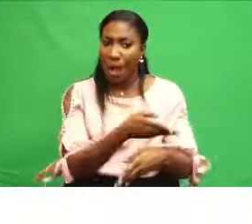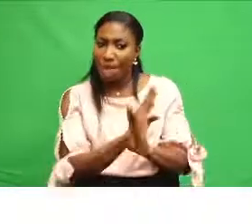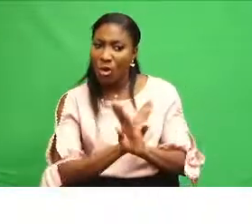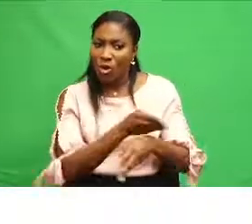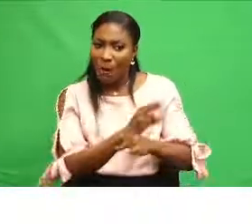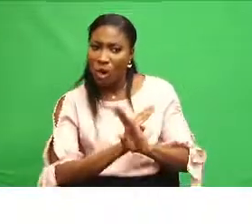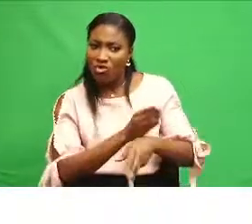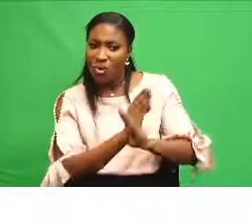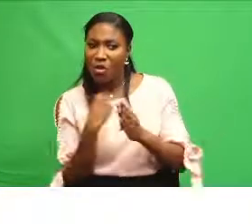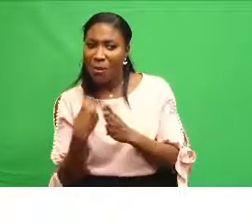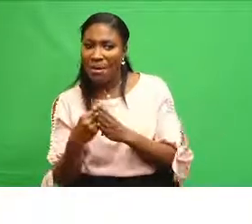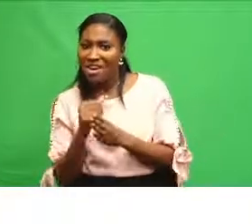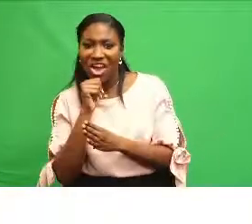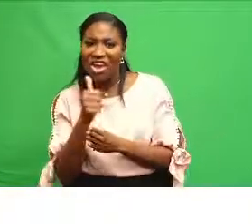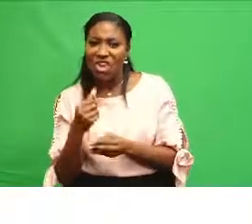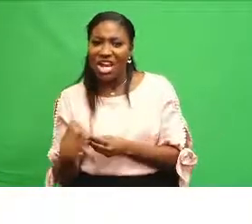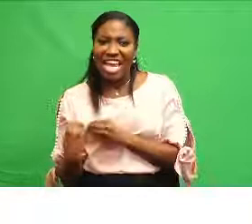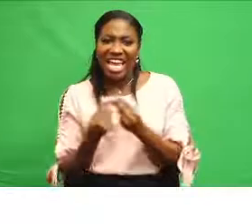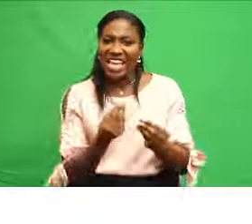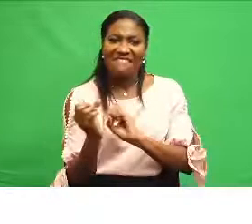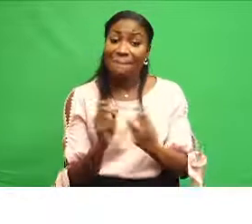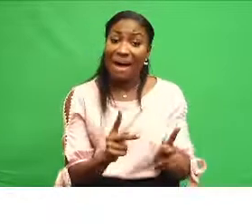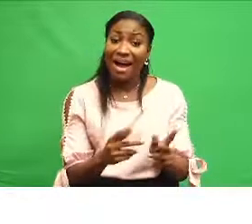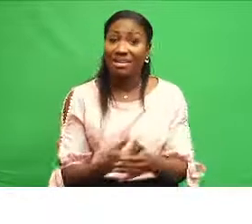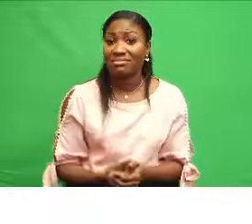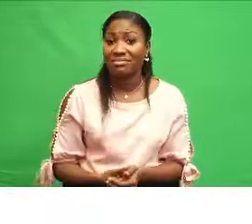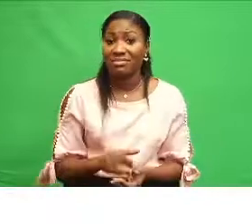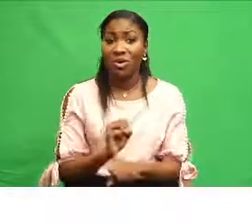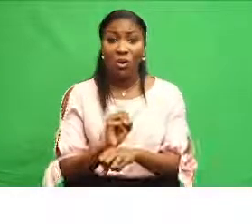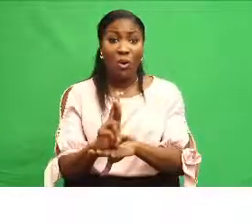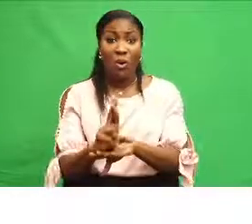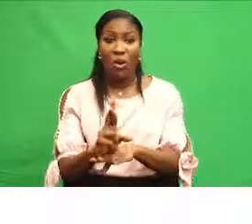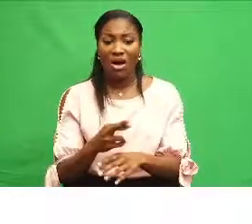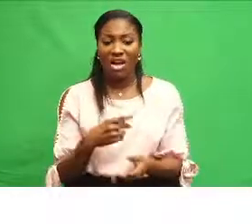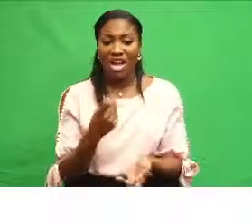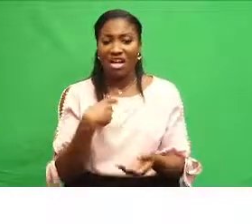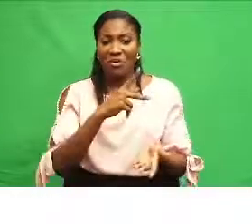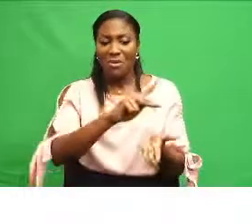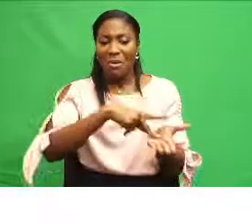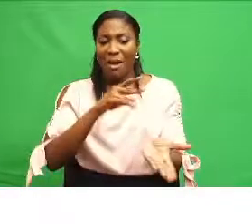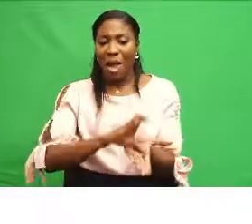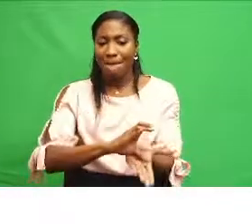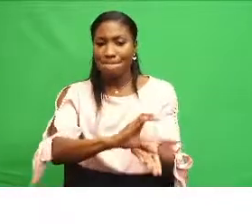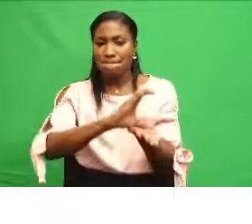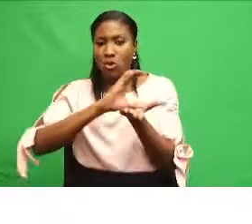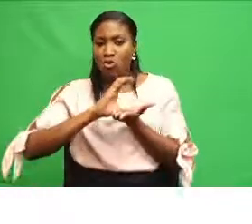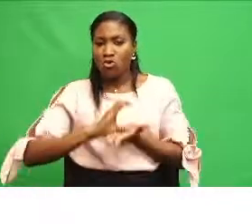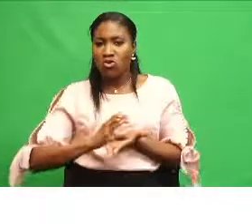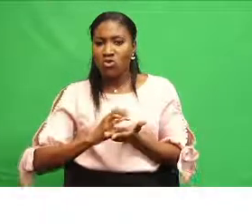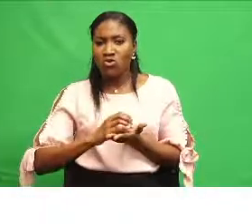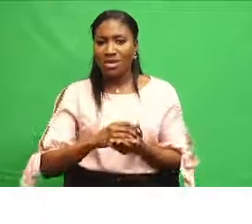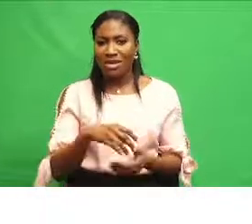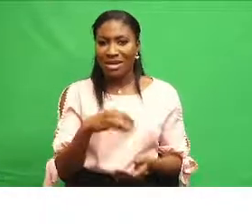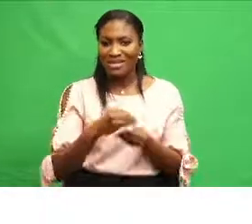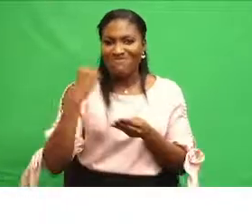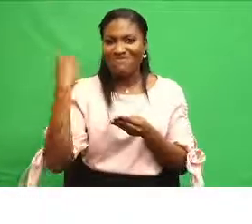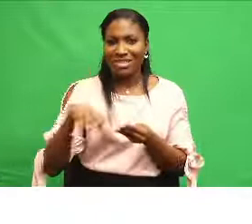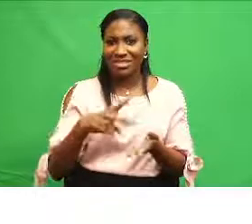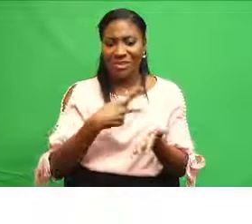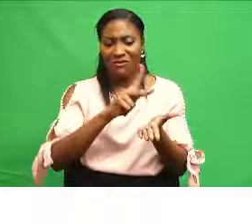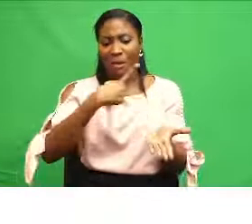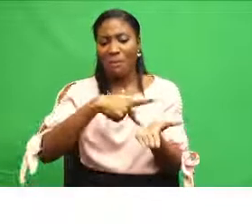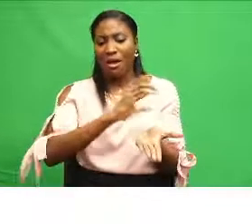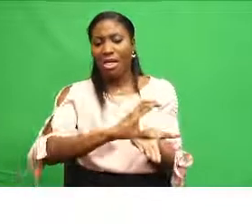and I never really give it back. Overcharging for services, so that kind of contractor scam. Fail to